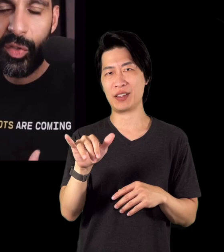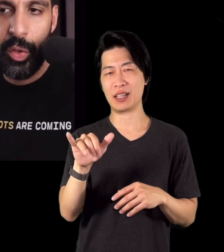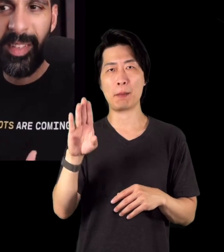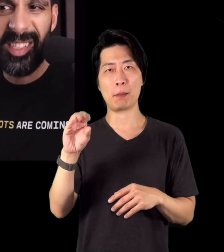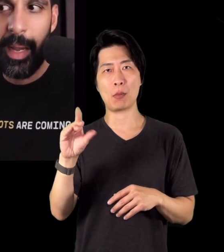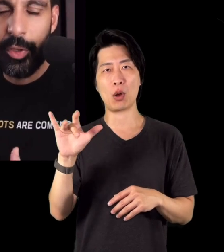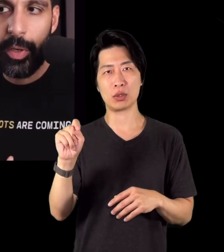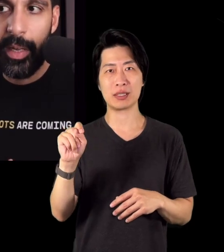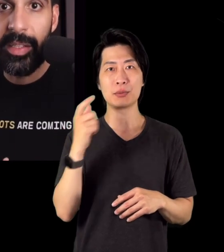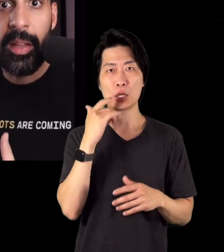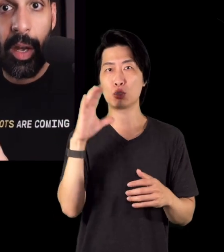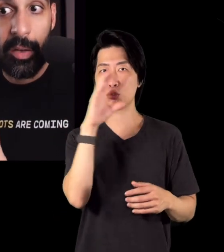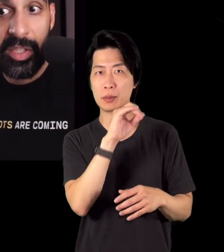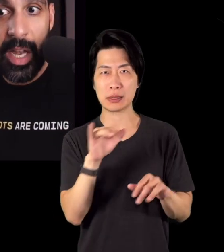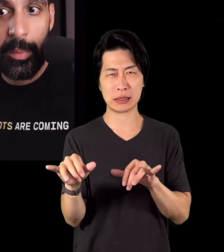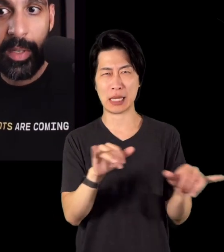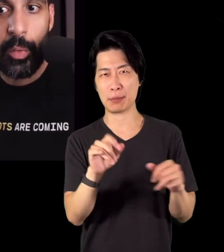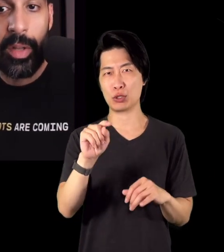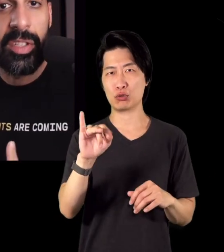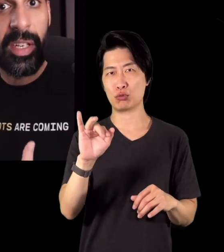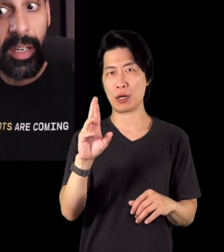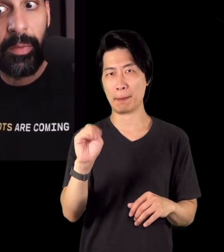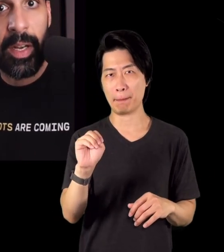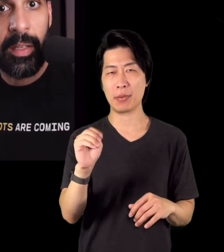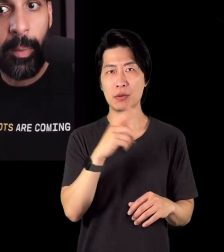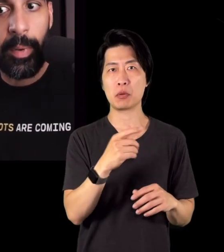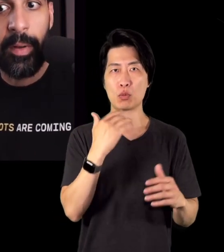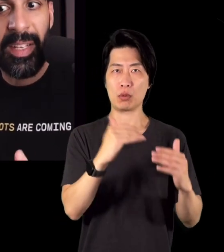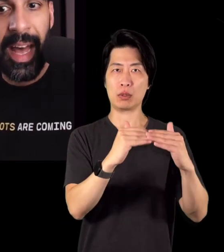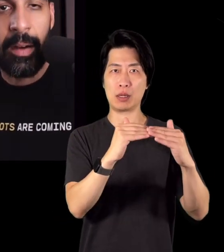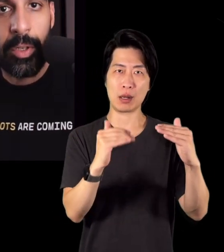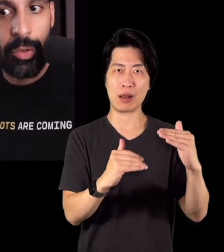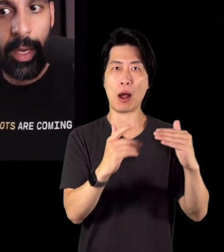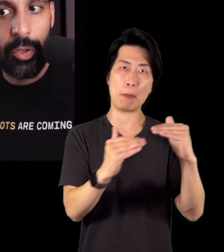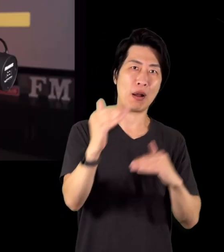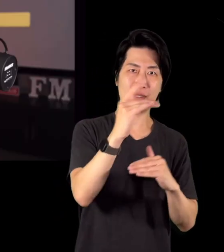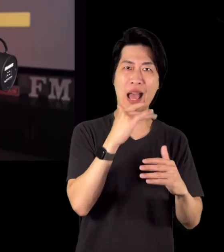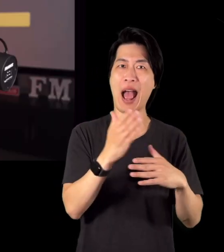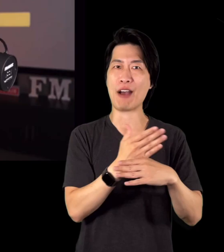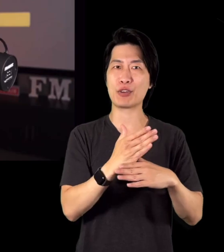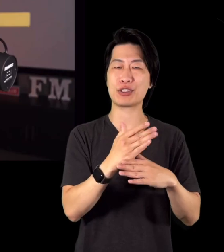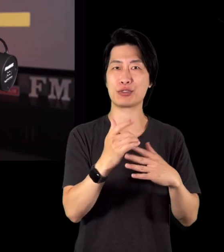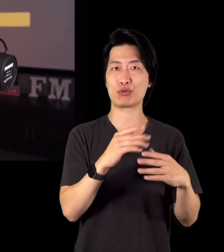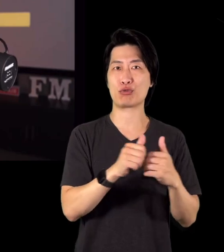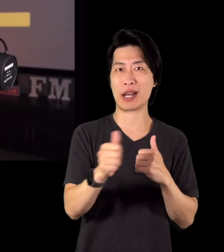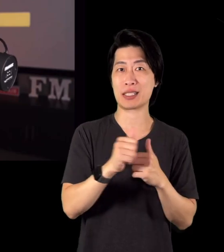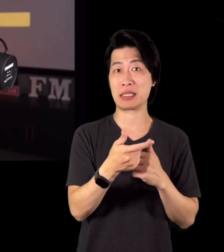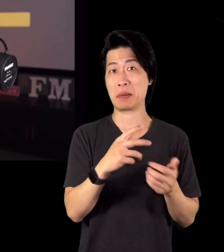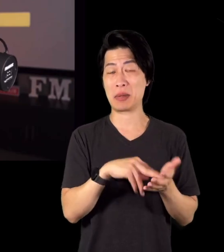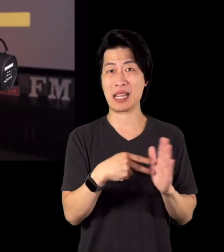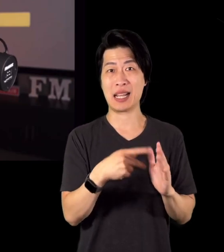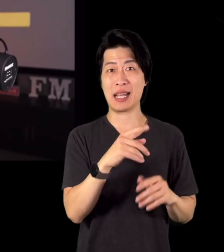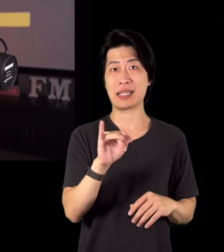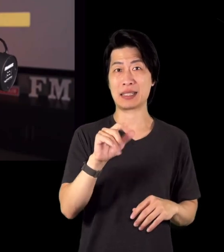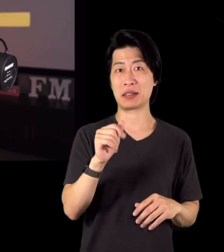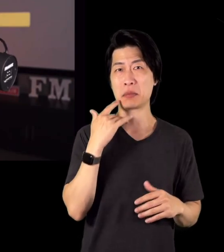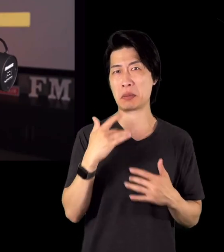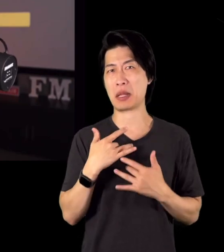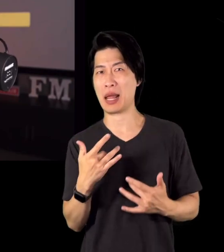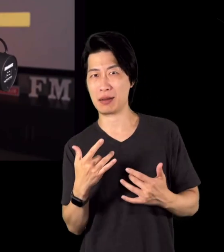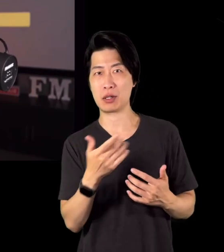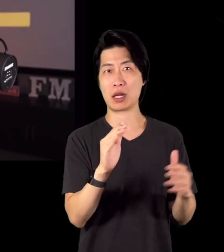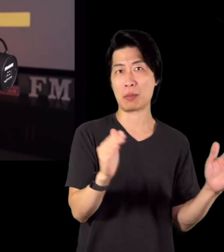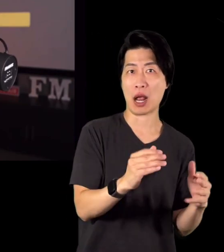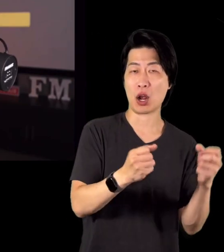we assume the same trends in the other segments where they're significantly above the average range. And this means that Tesla is likely to come out with a compact